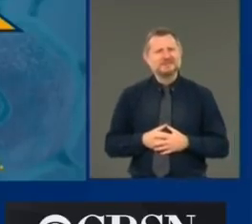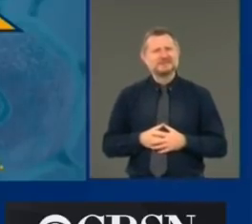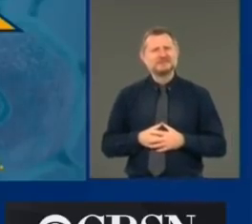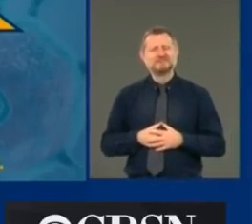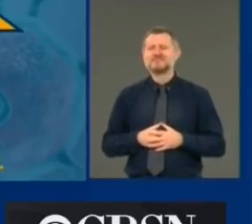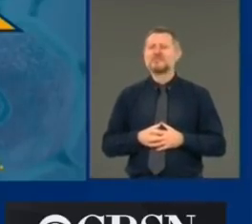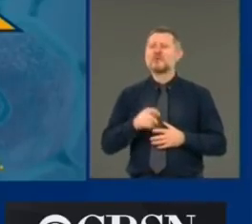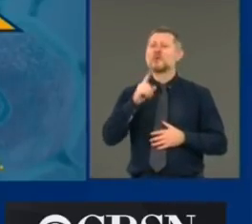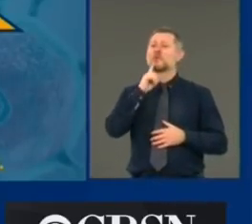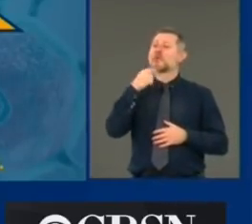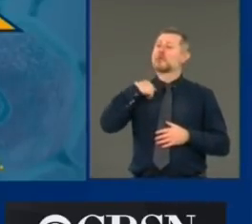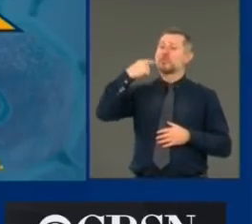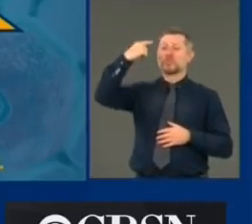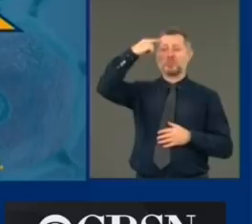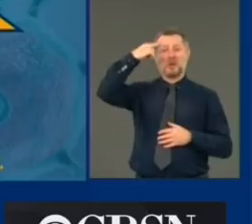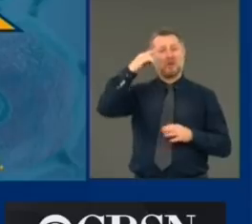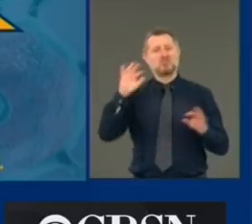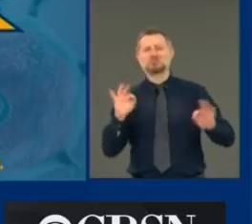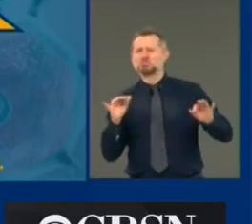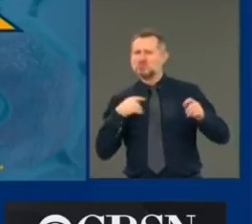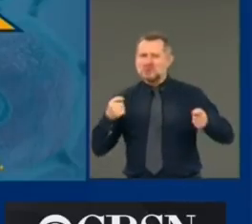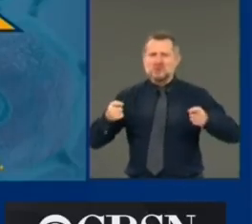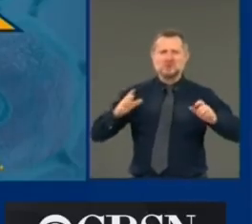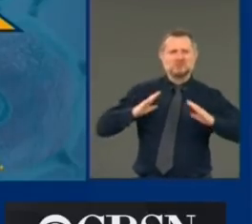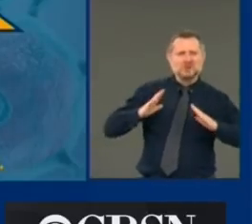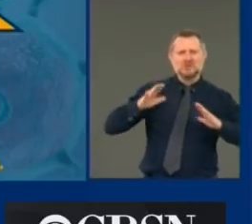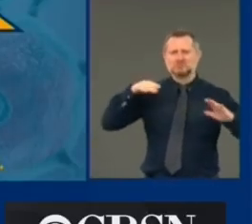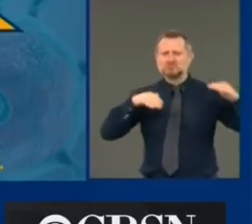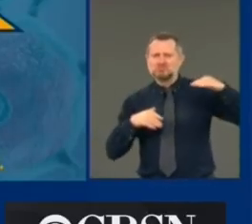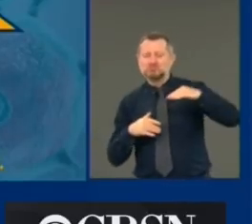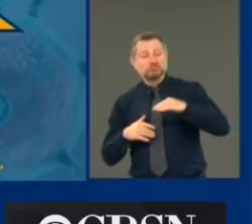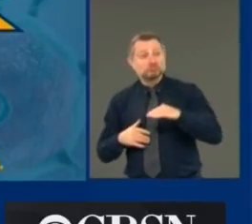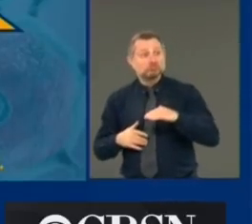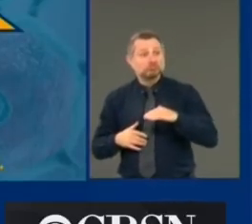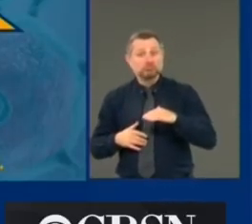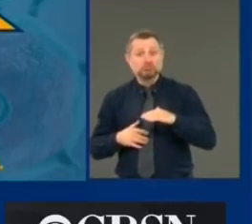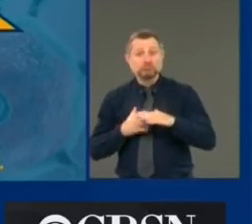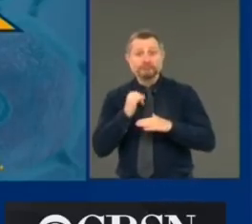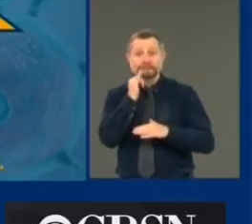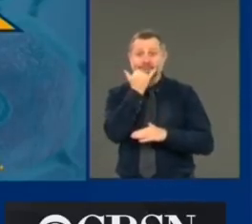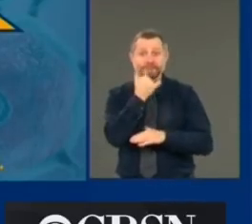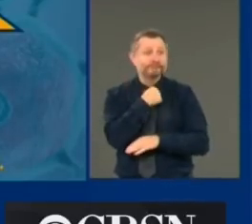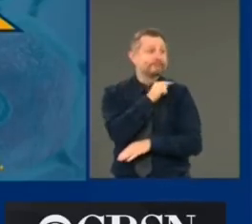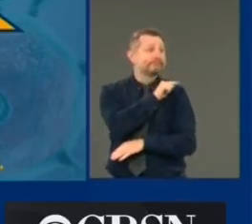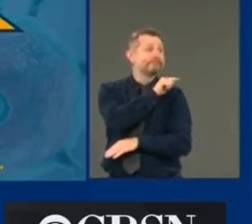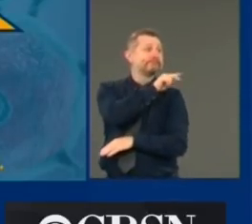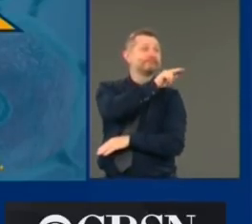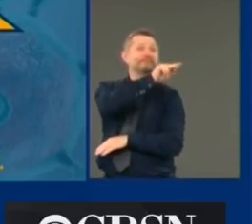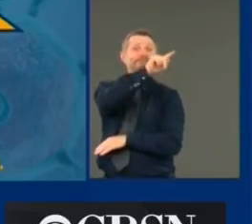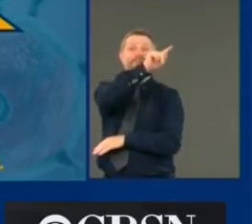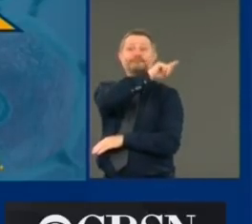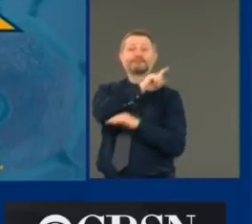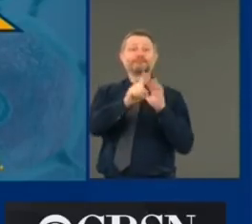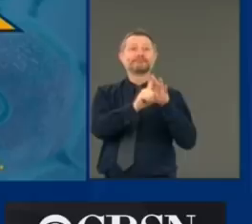We thought that we were past it. Well, the beast is rearing its ugly